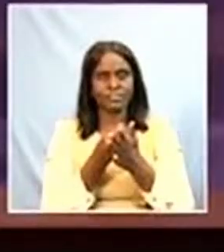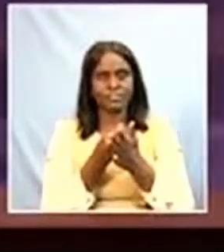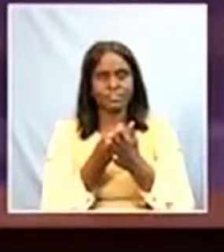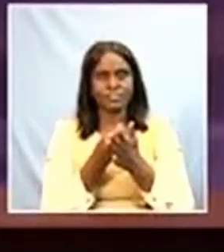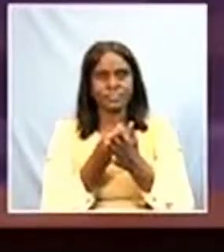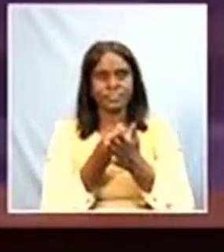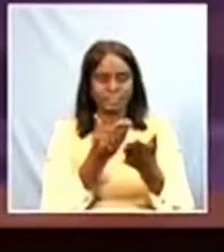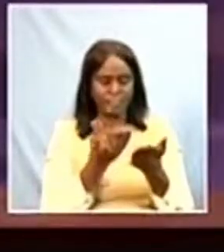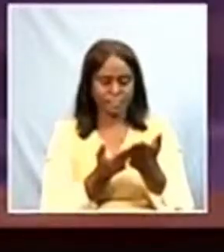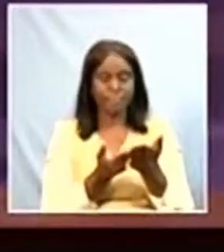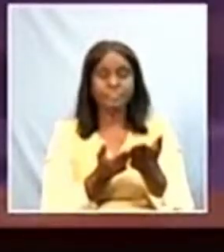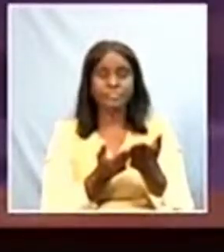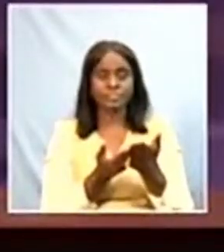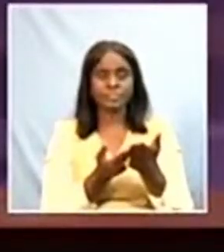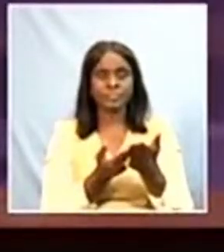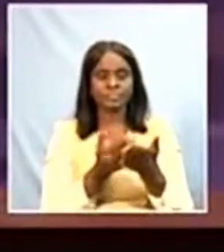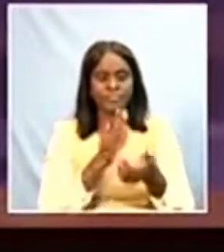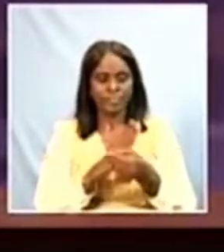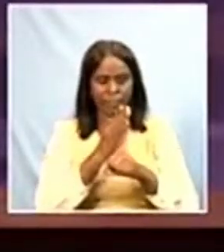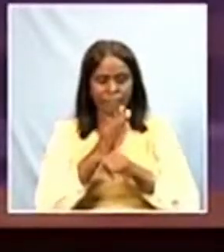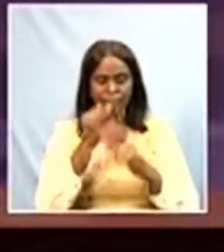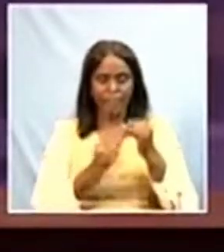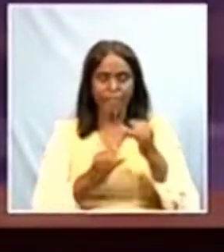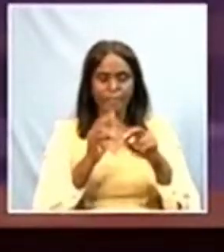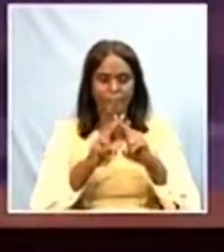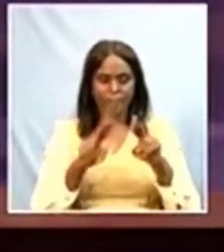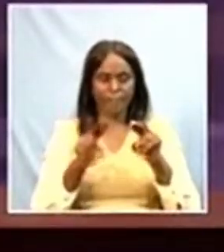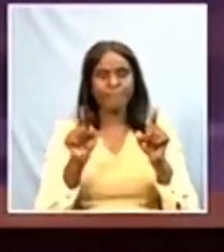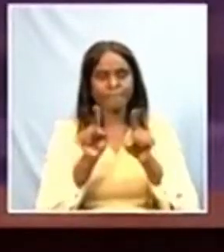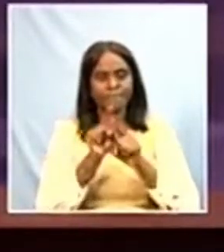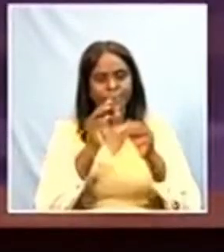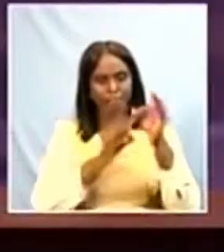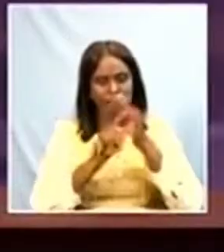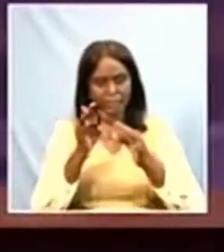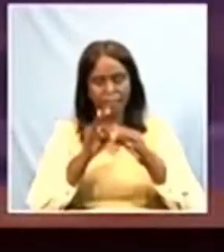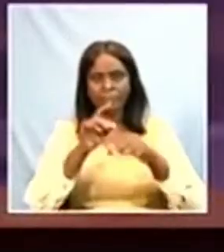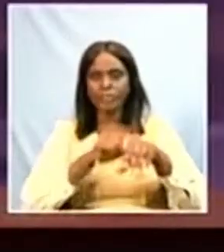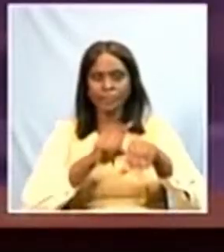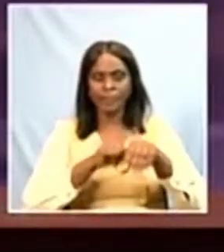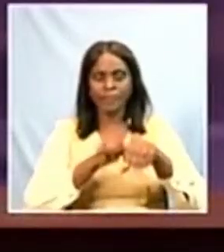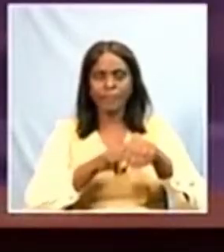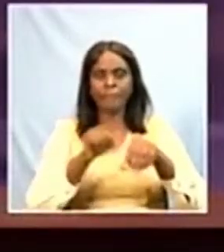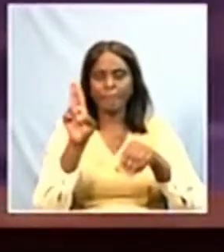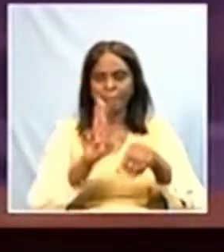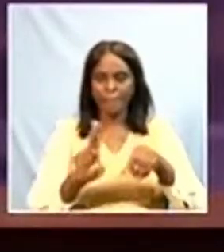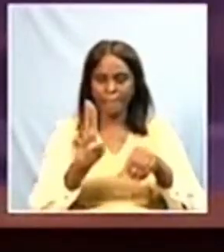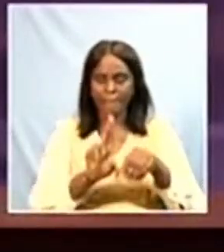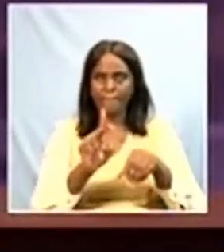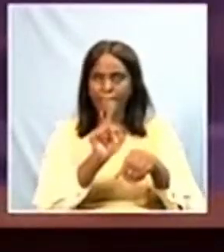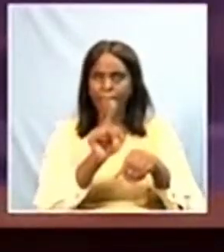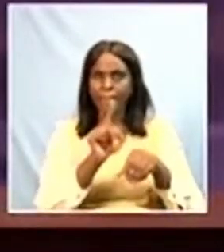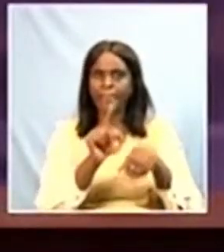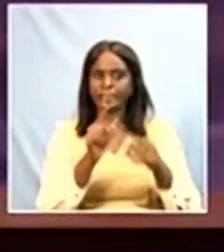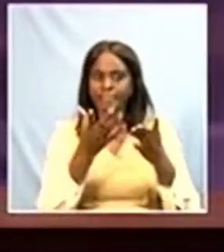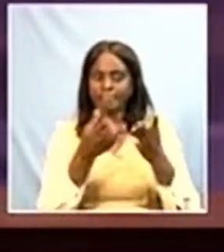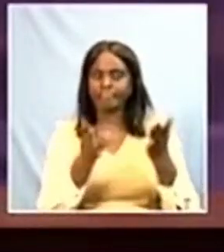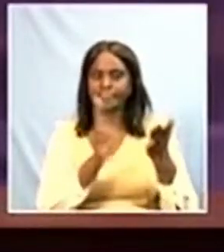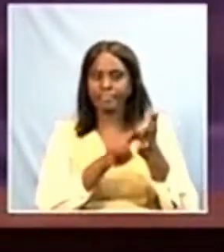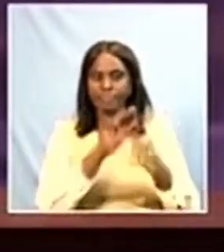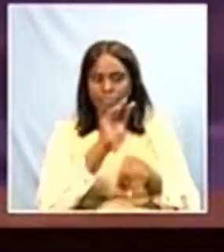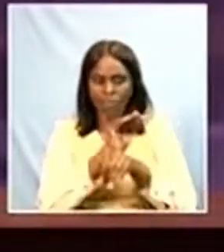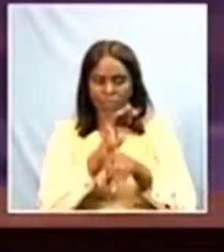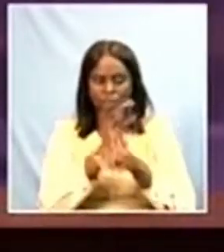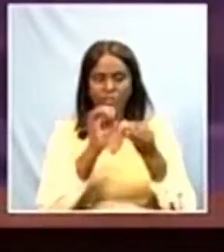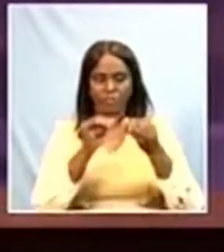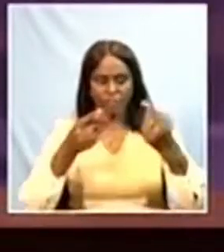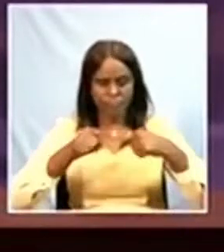registered. And thereafter, the chairperson also highlighted the timely and fund utilization, where they emphasize that the